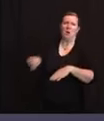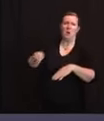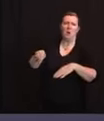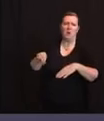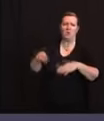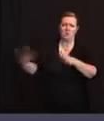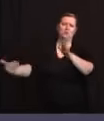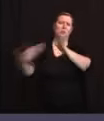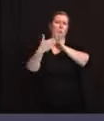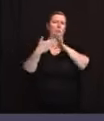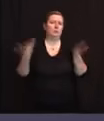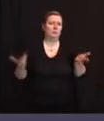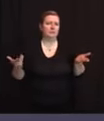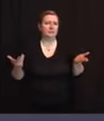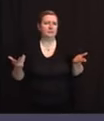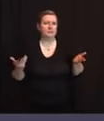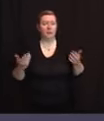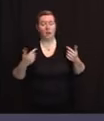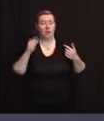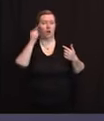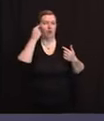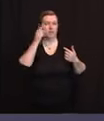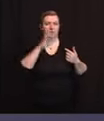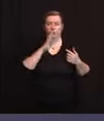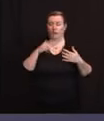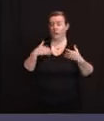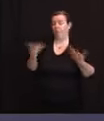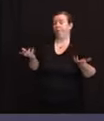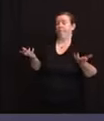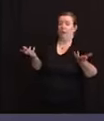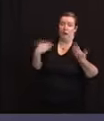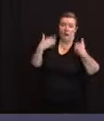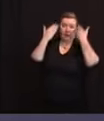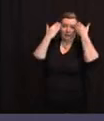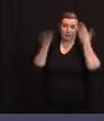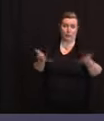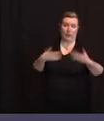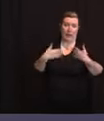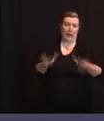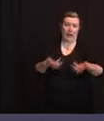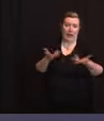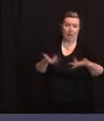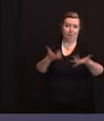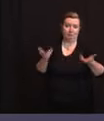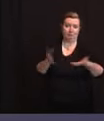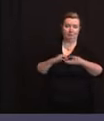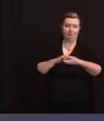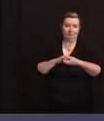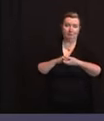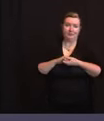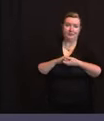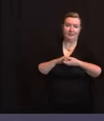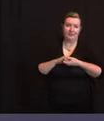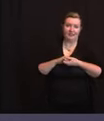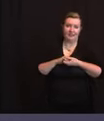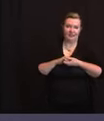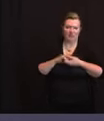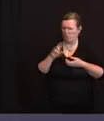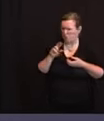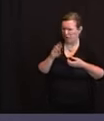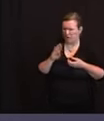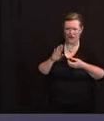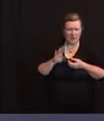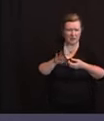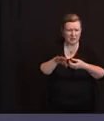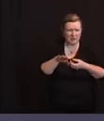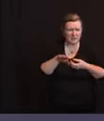lot of time focused on that suit. Rob, let's go to you. Teen drivers, there's nothing new on motor vehicles.